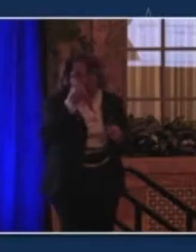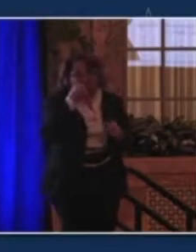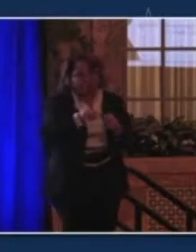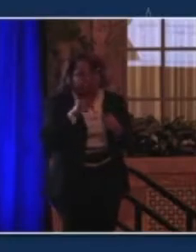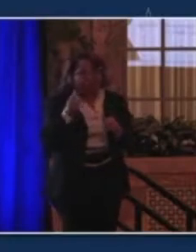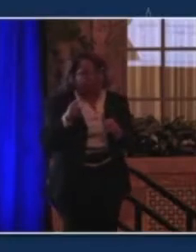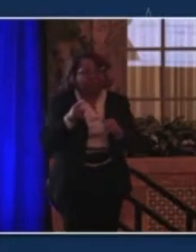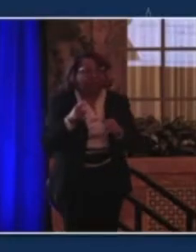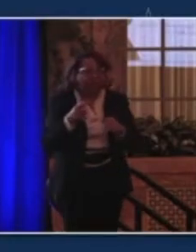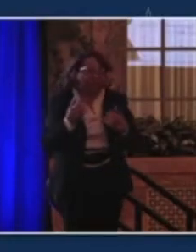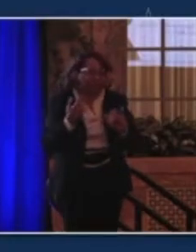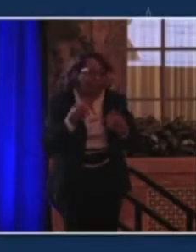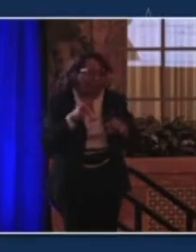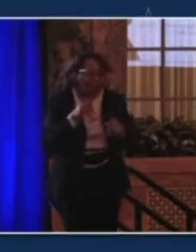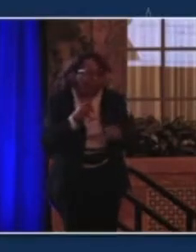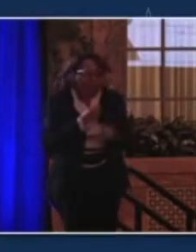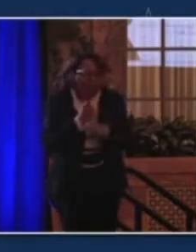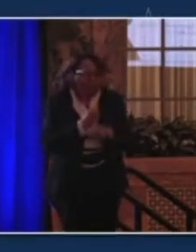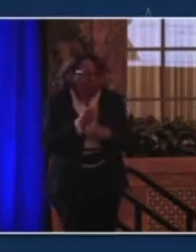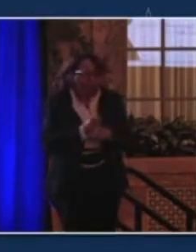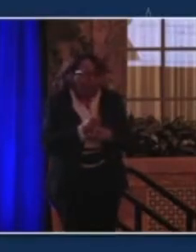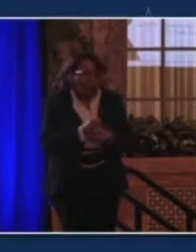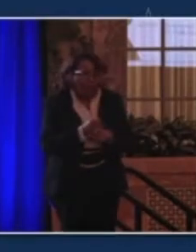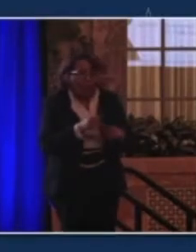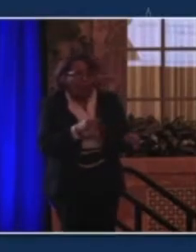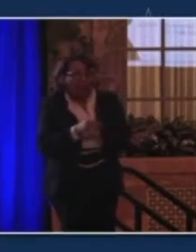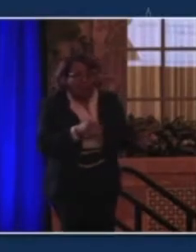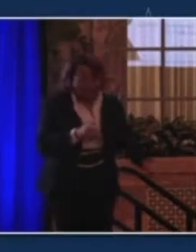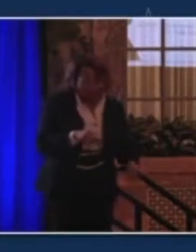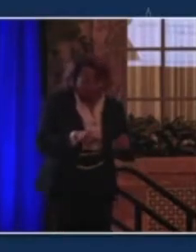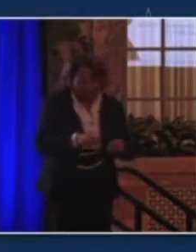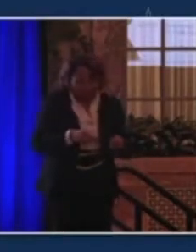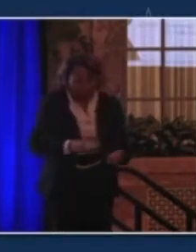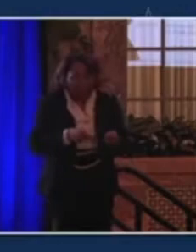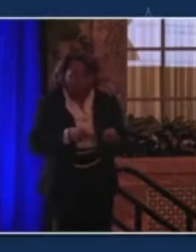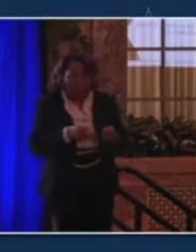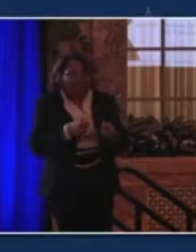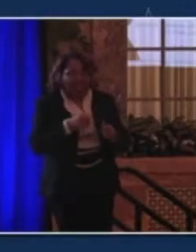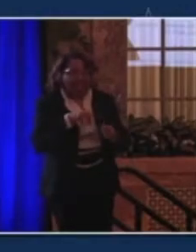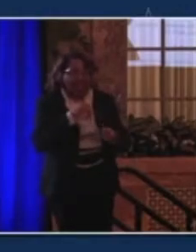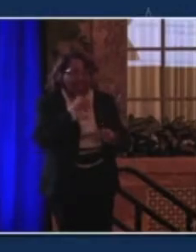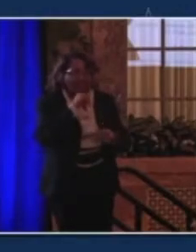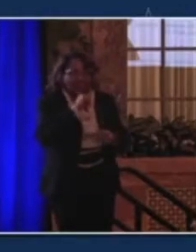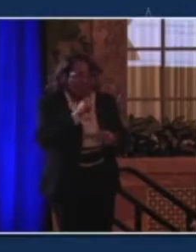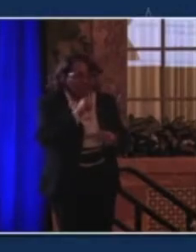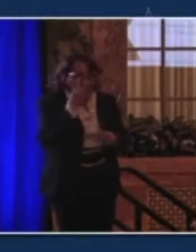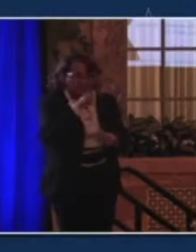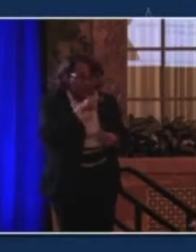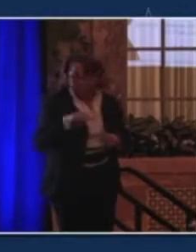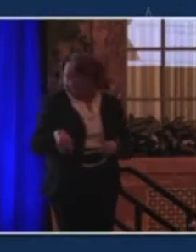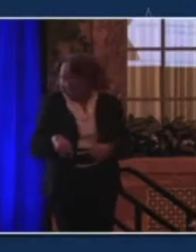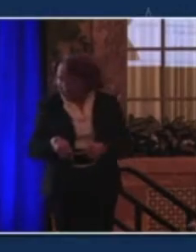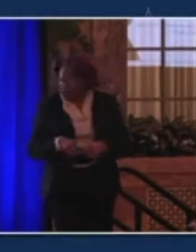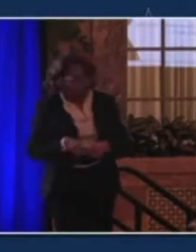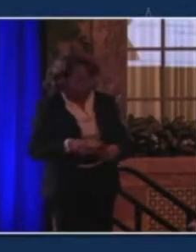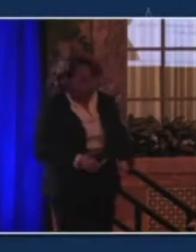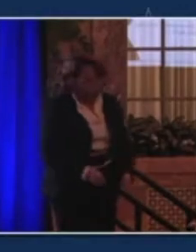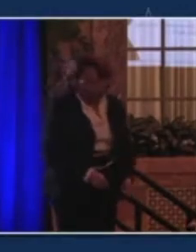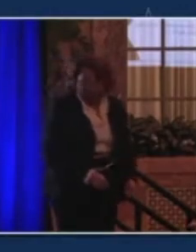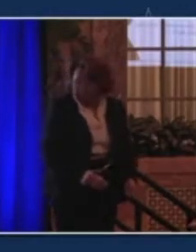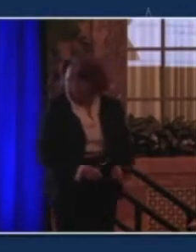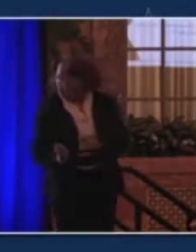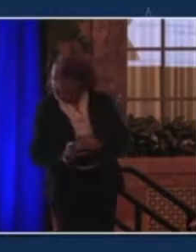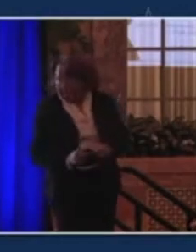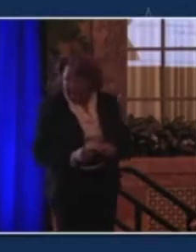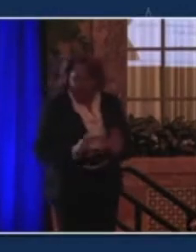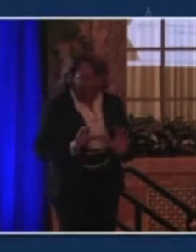little prank by putting dirt on his shovel and into the aldermen's when he wasn't looking. In his remarks that day,